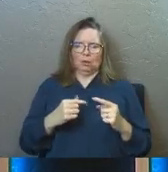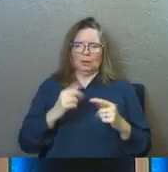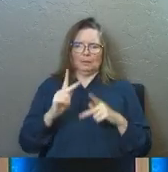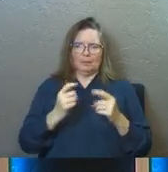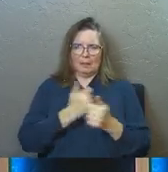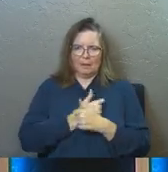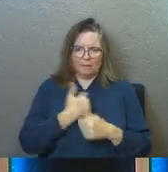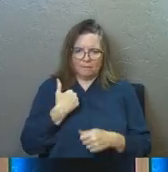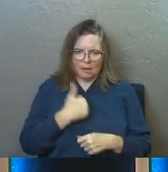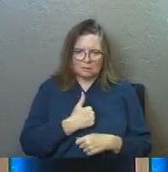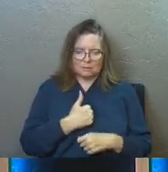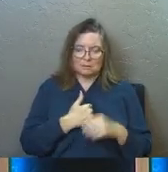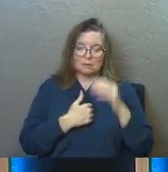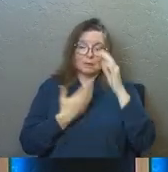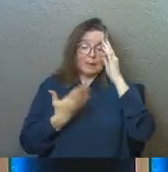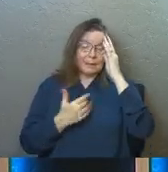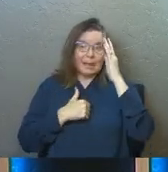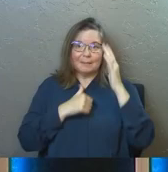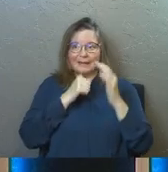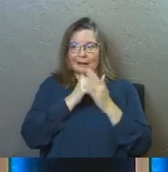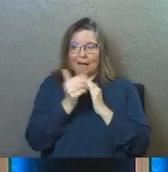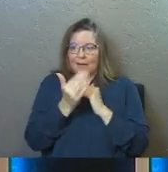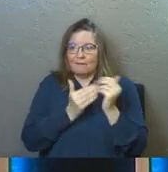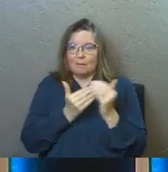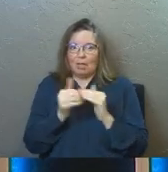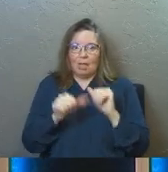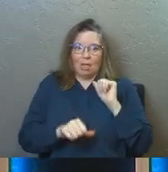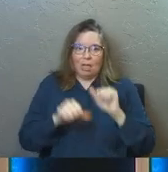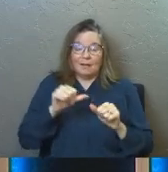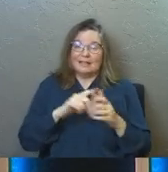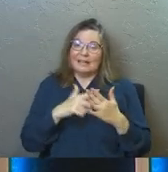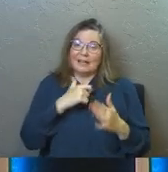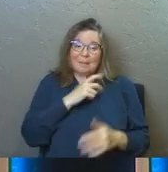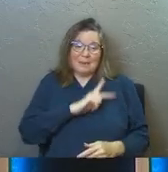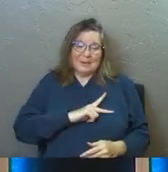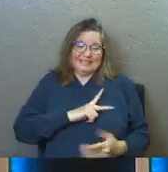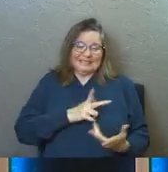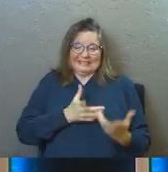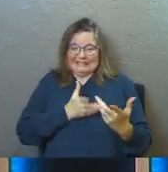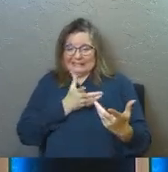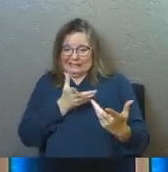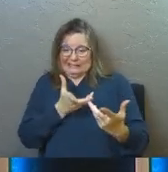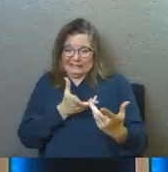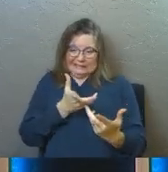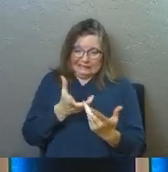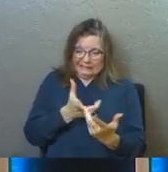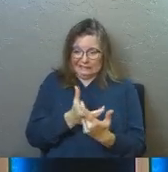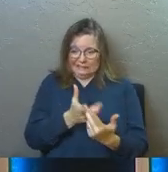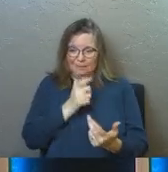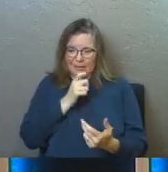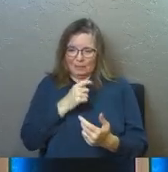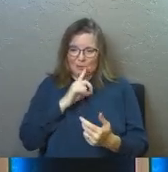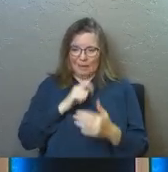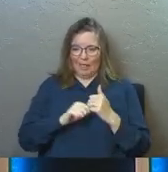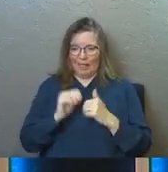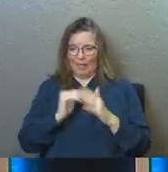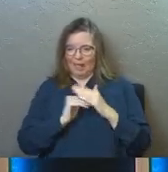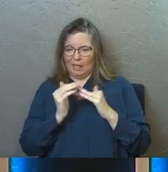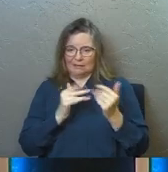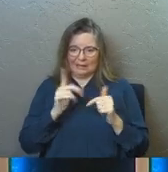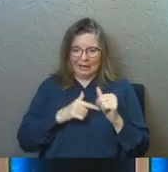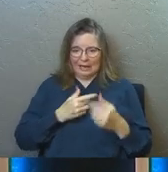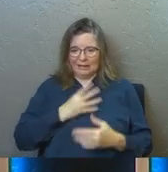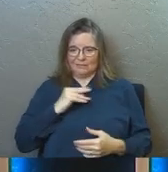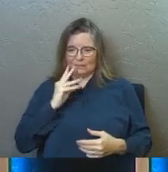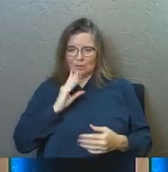community that we hoped for. Maybe it's just an uncomfortable thing, and that's not my personality. I'm not really about that. It makes me super uncomfortable to where I